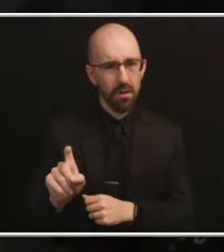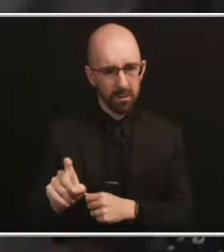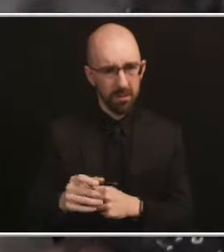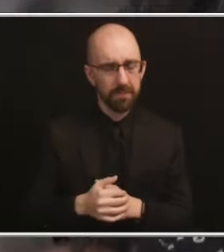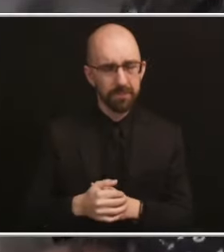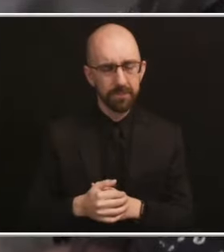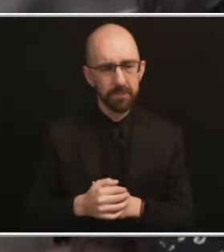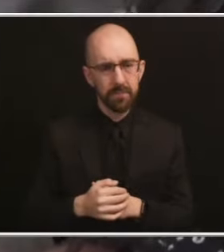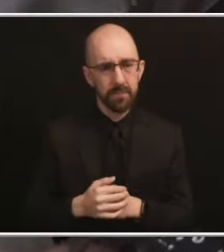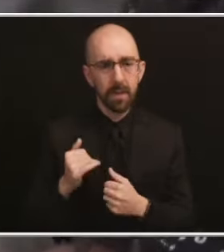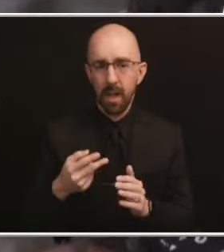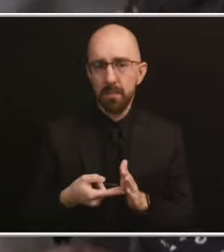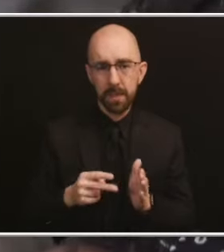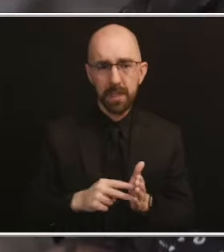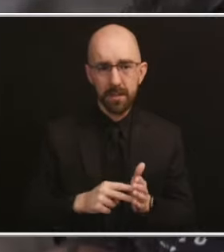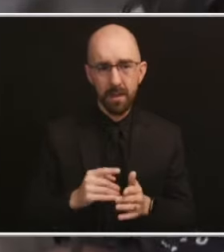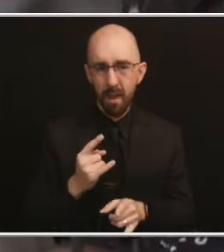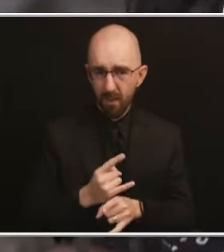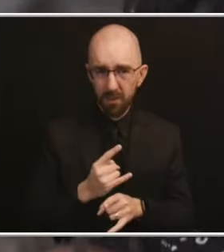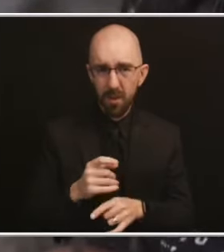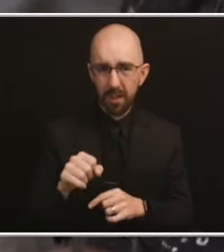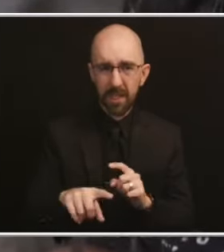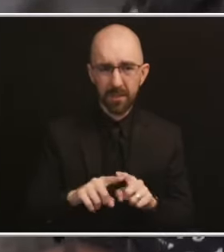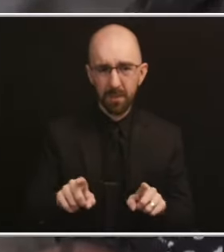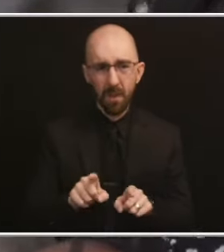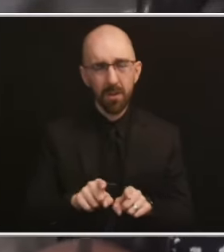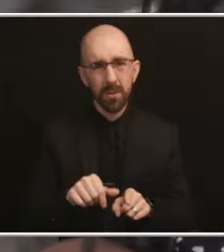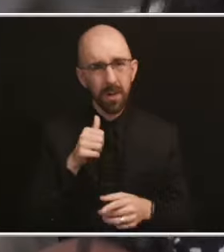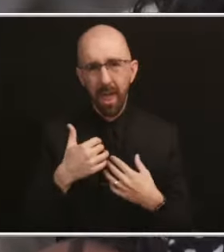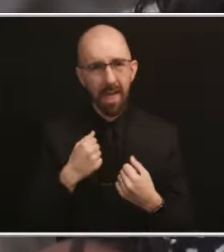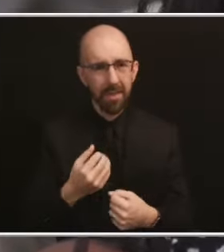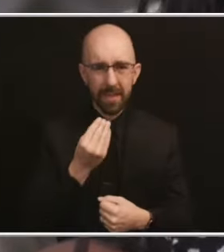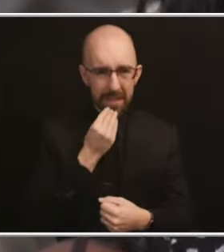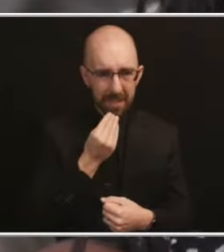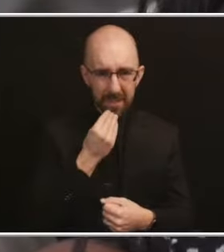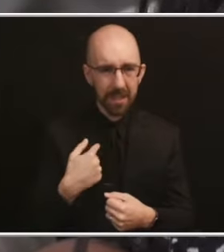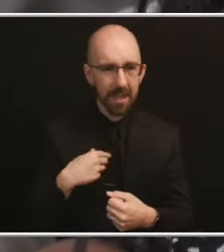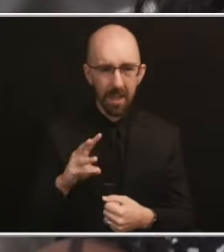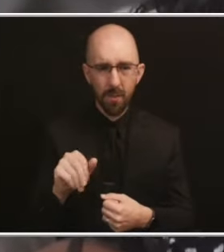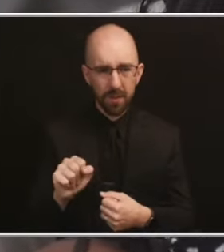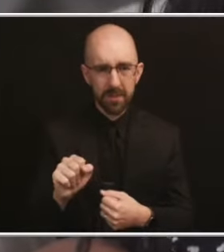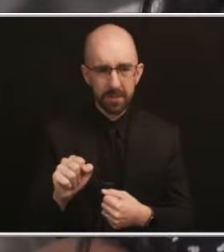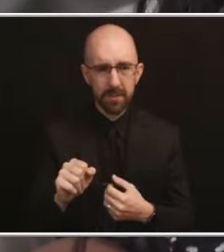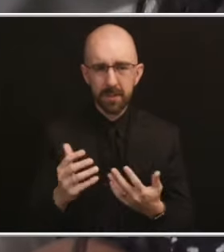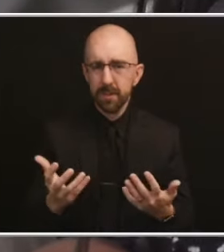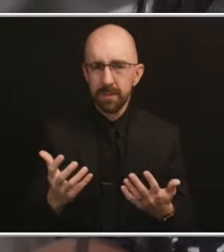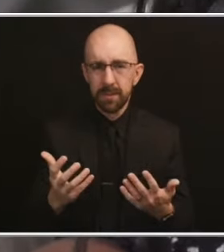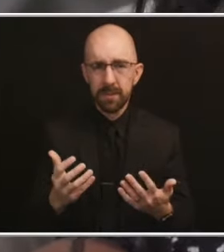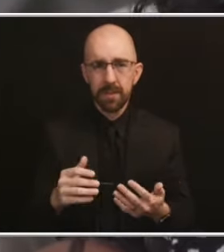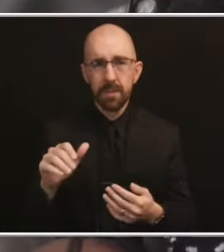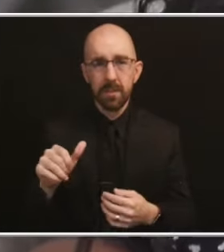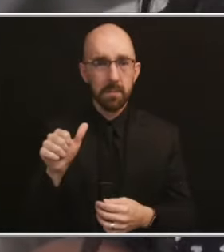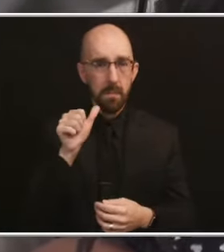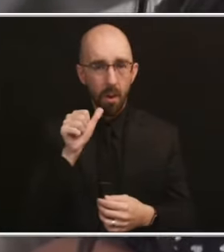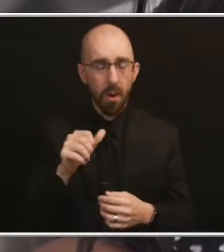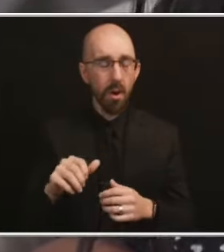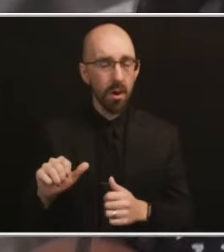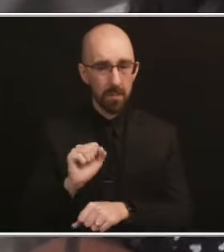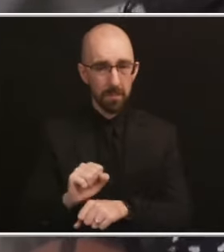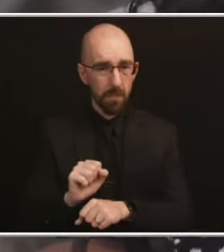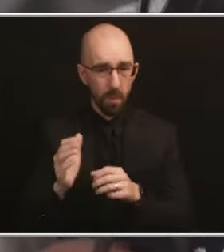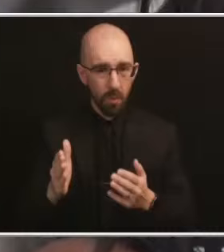I mean, it was alcohol, but it was also the unhealthy eating. I was, as a, bar employee, you're on the go. The hours are